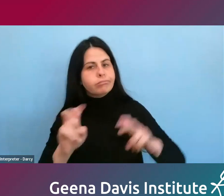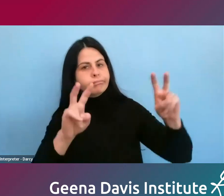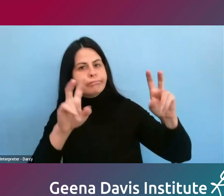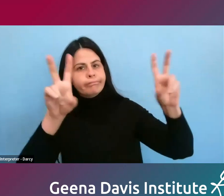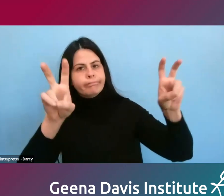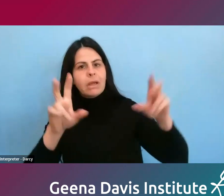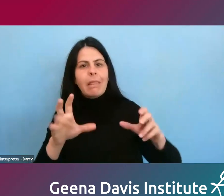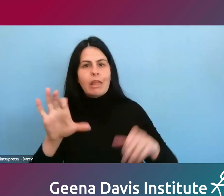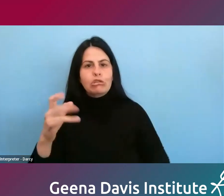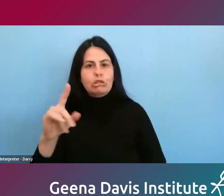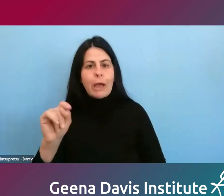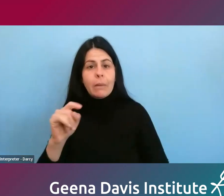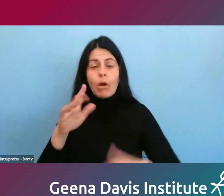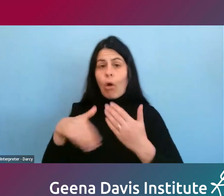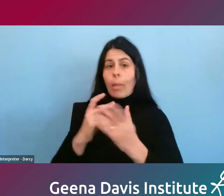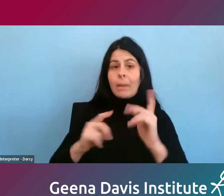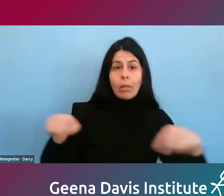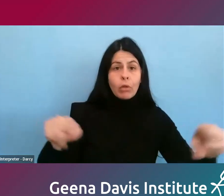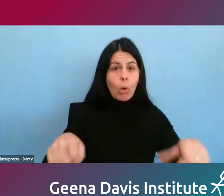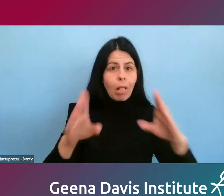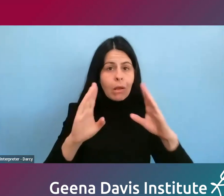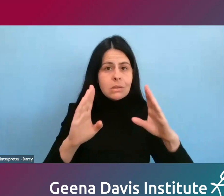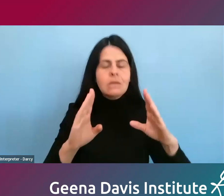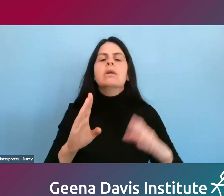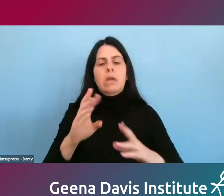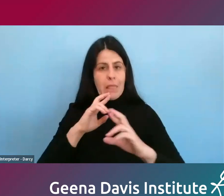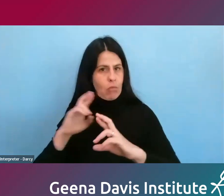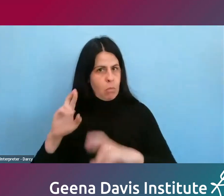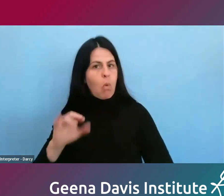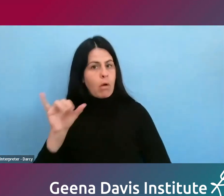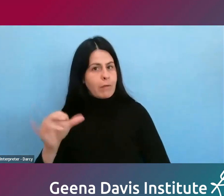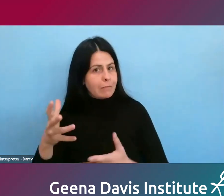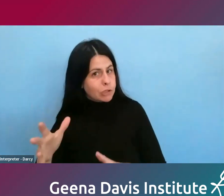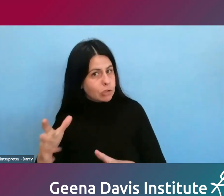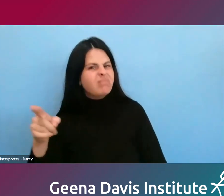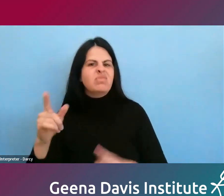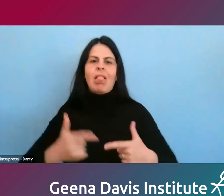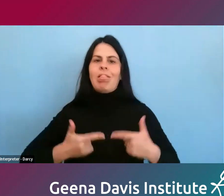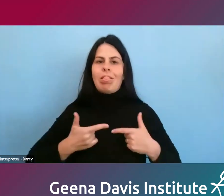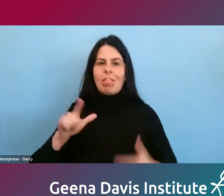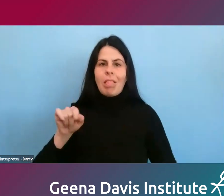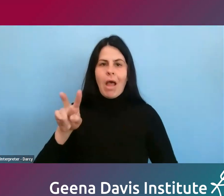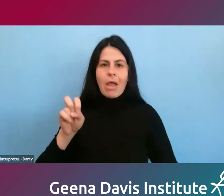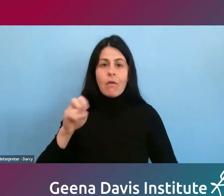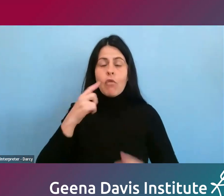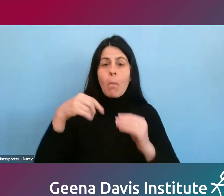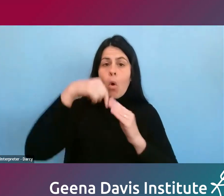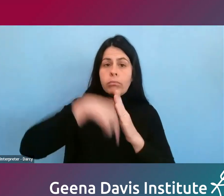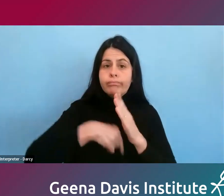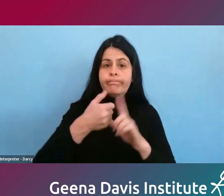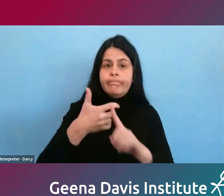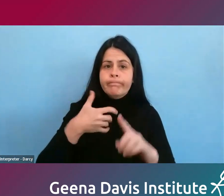is now live. So to talk about this a little bit further, I would love to welcome our